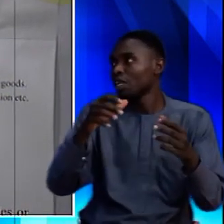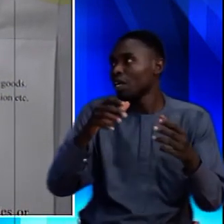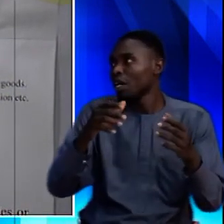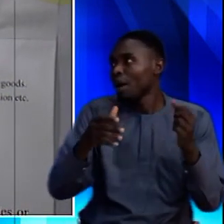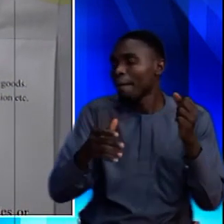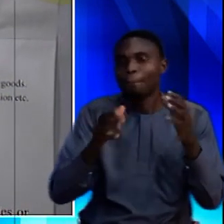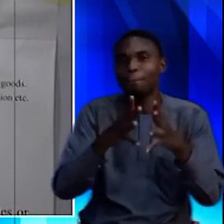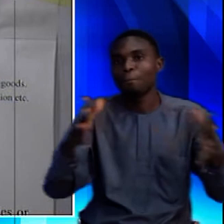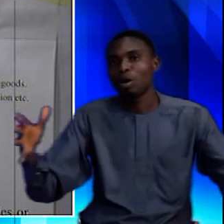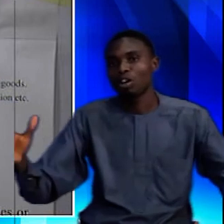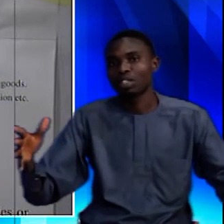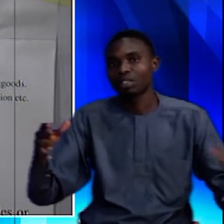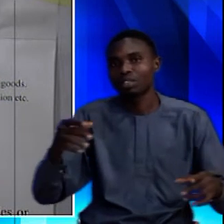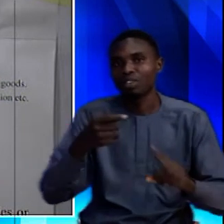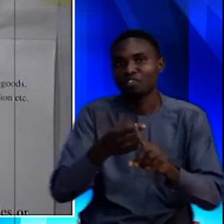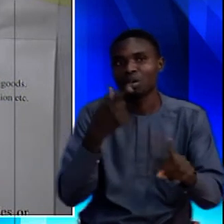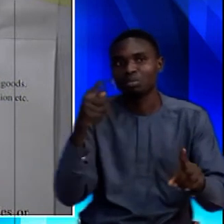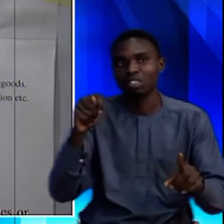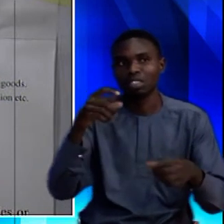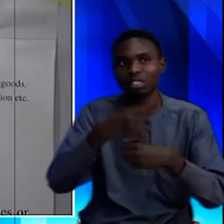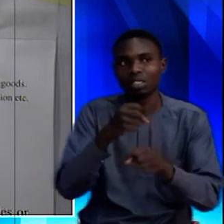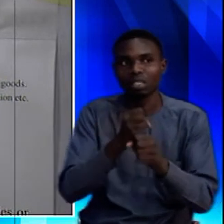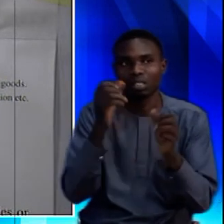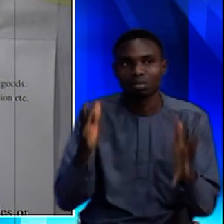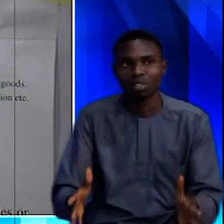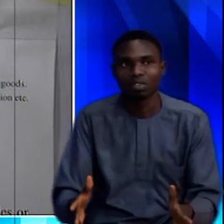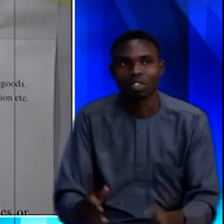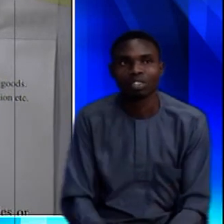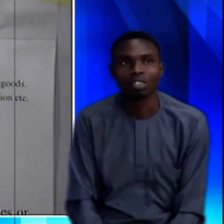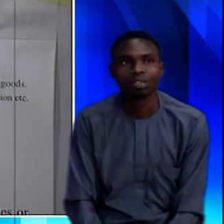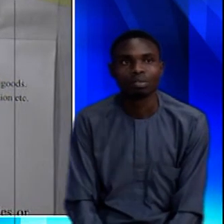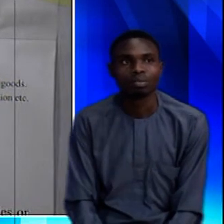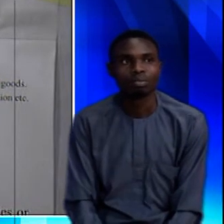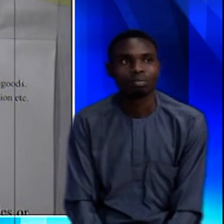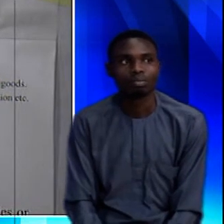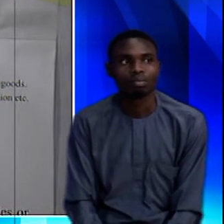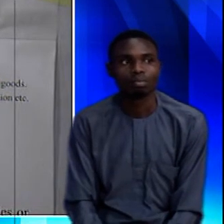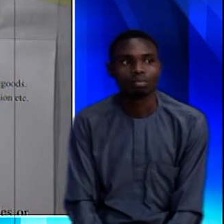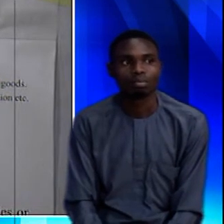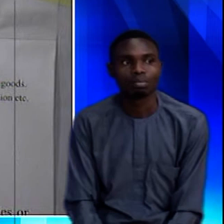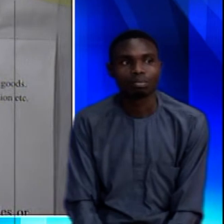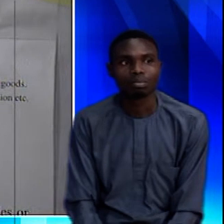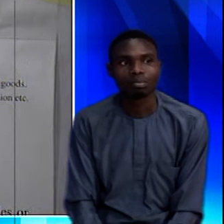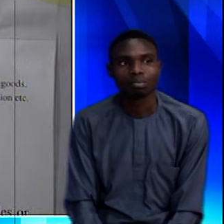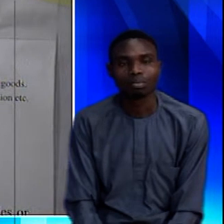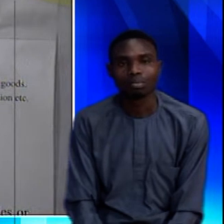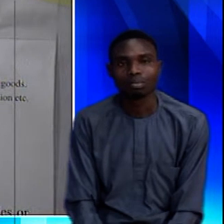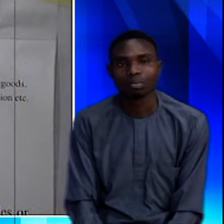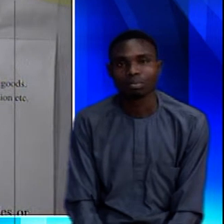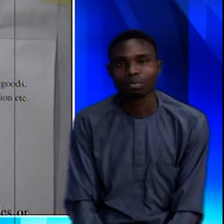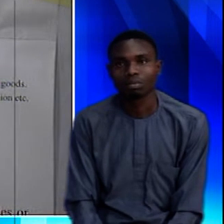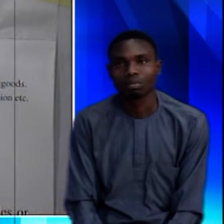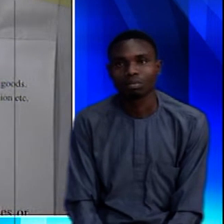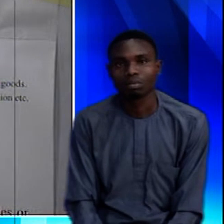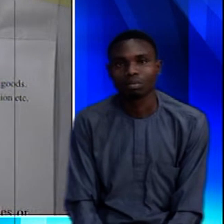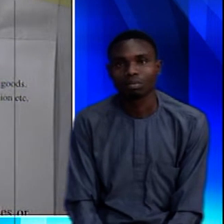manufacturer. How did he break the bulk from the manufacturer? That means he buy in the large quantity. He